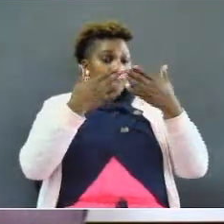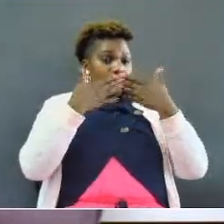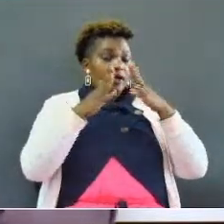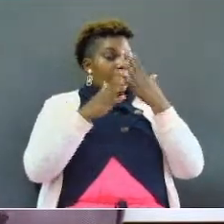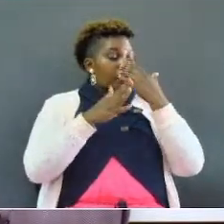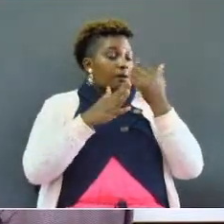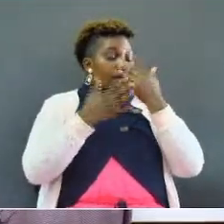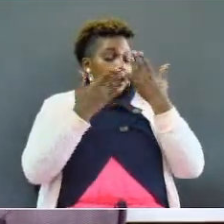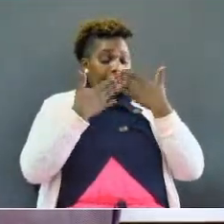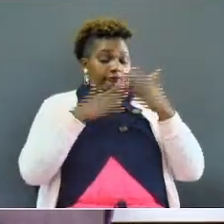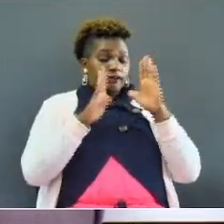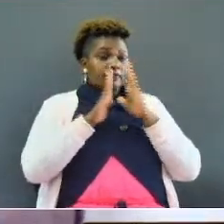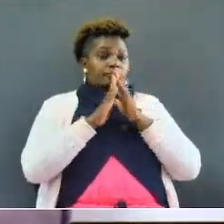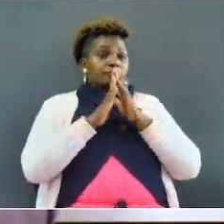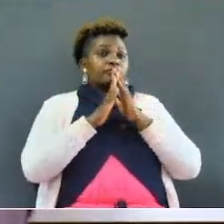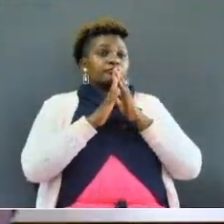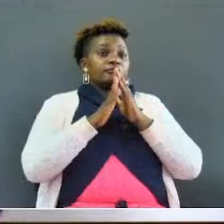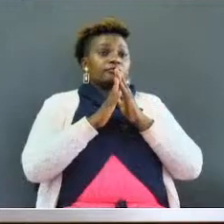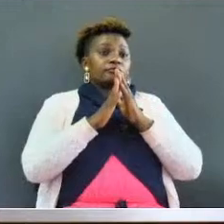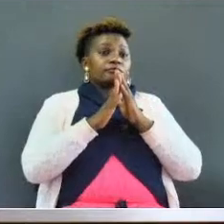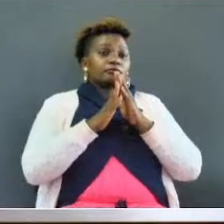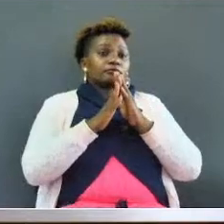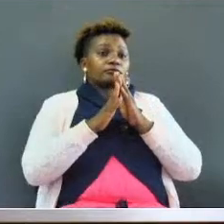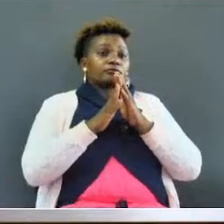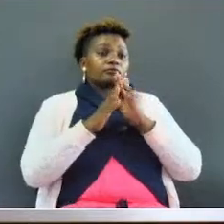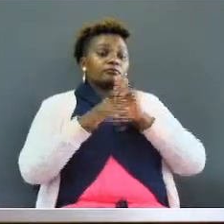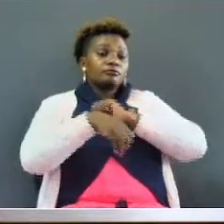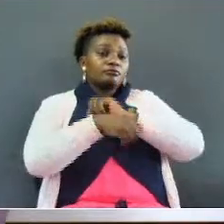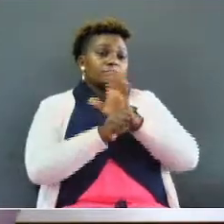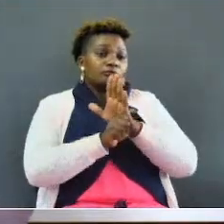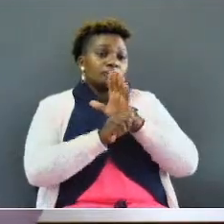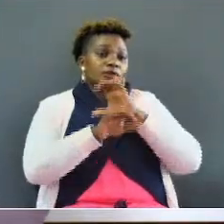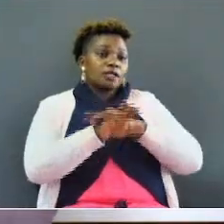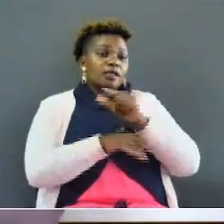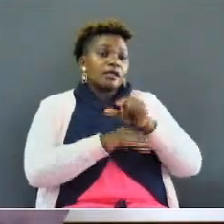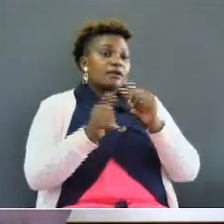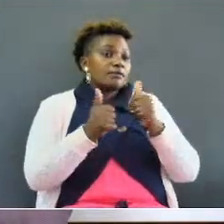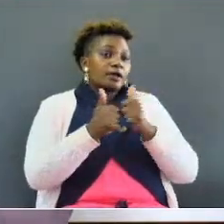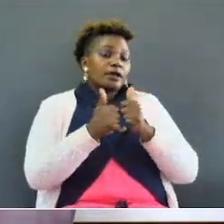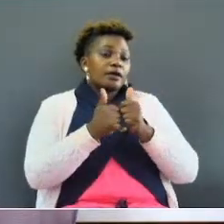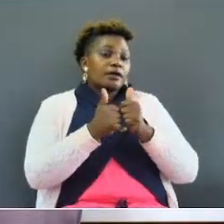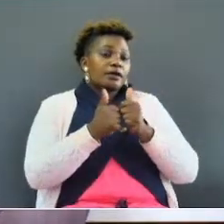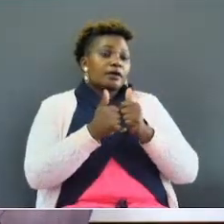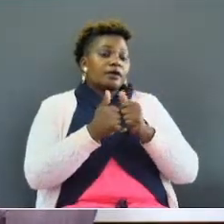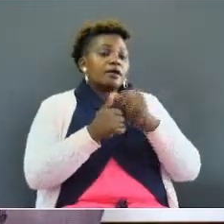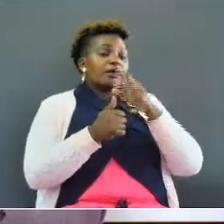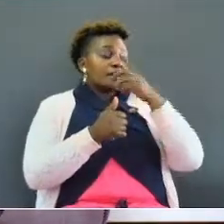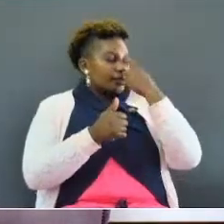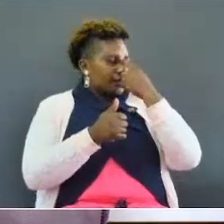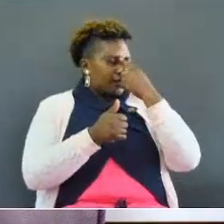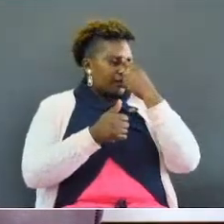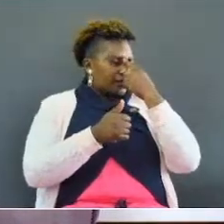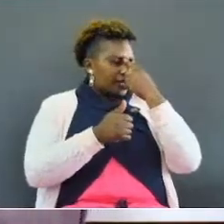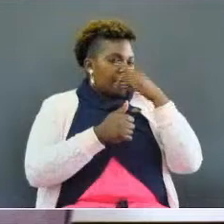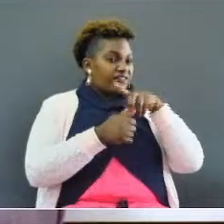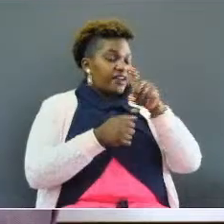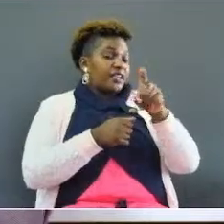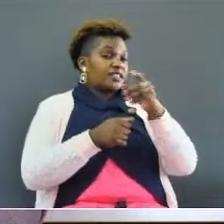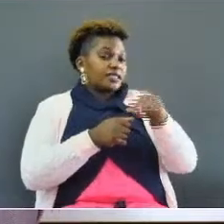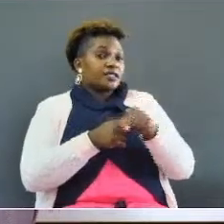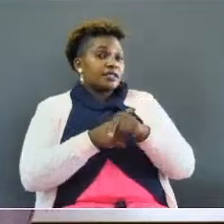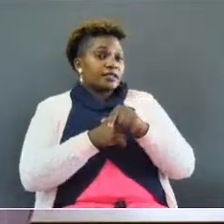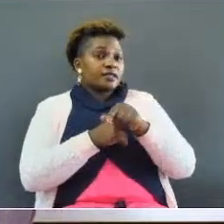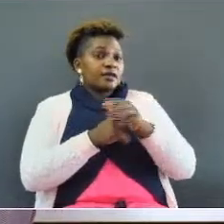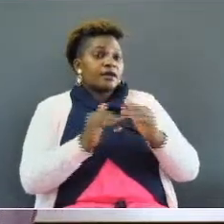cold, but the coronavirus has not reached there. The Delta virus, we are told now,